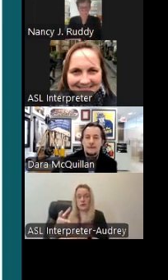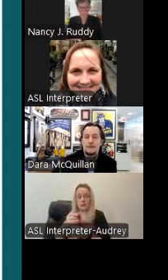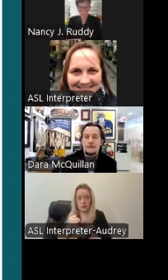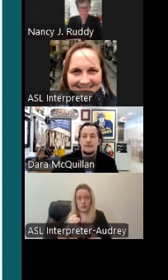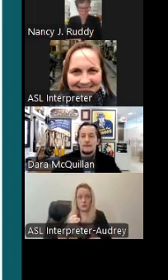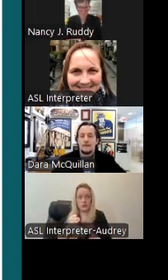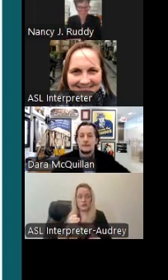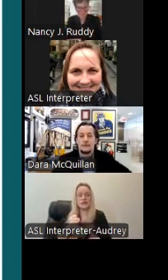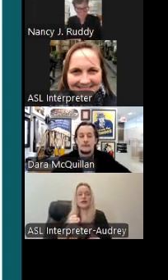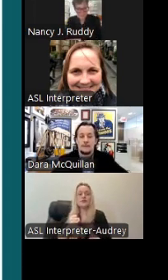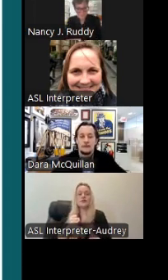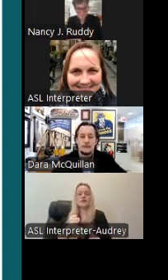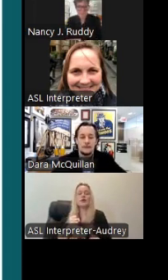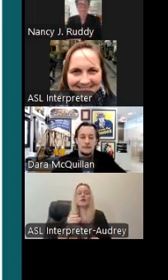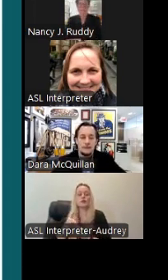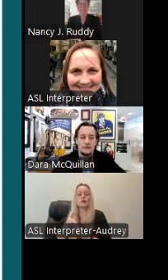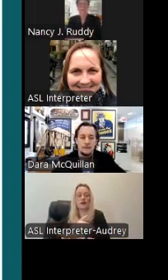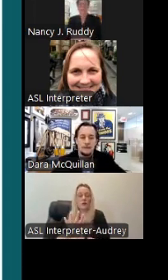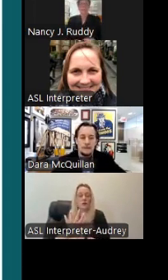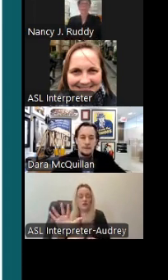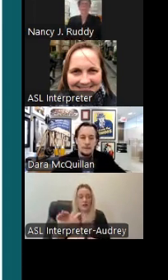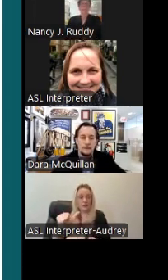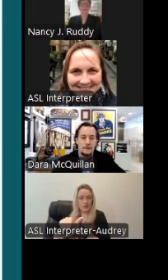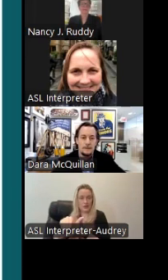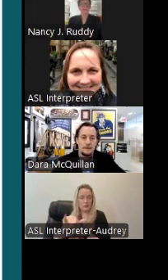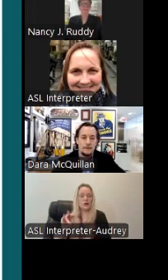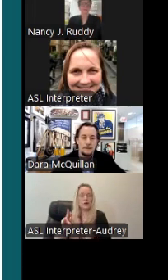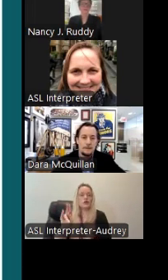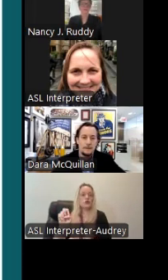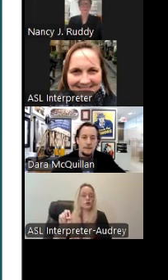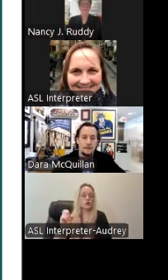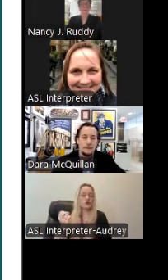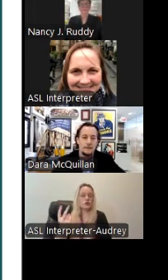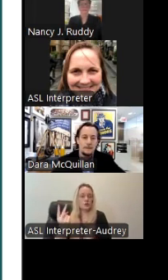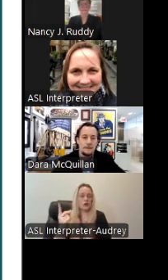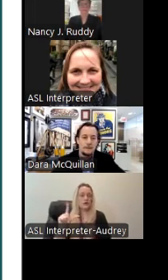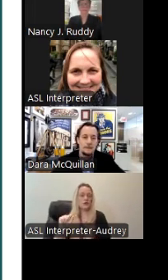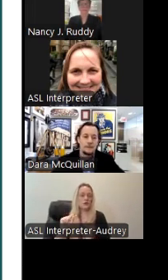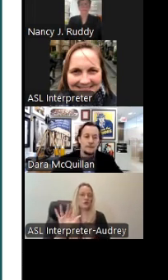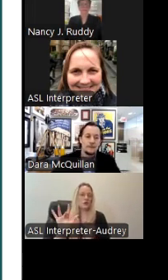later than 5 p.m. on June 12th, 2025.